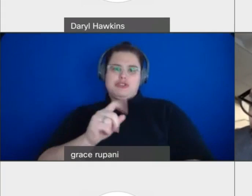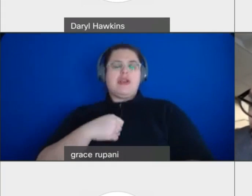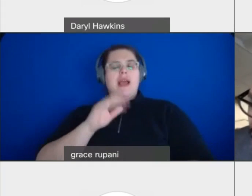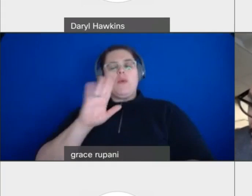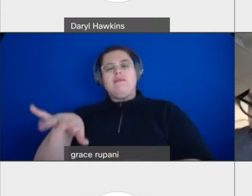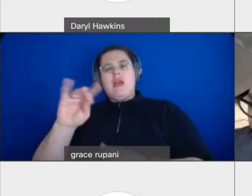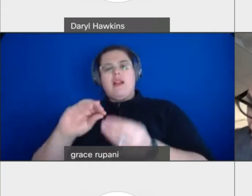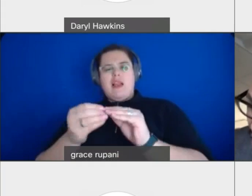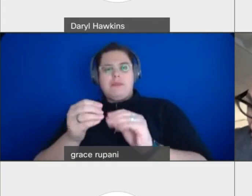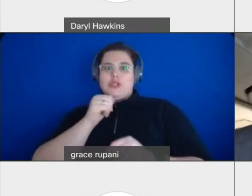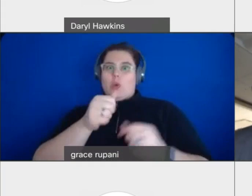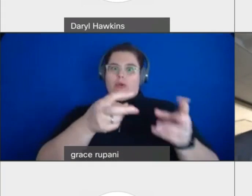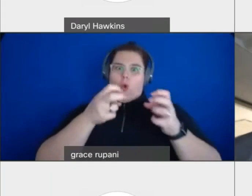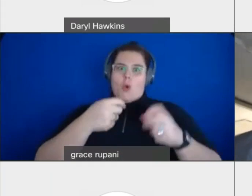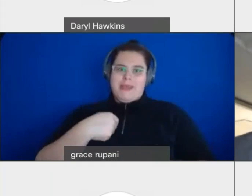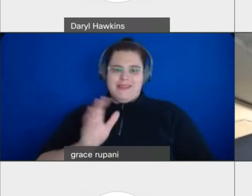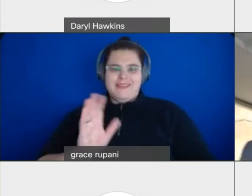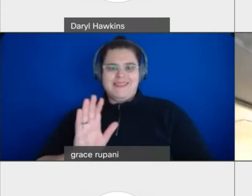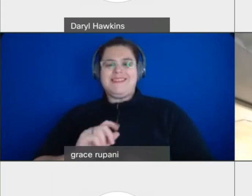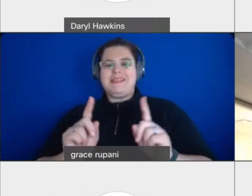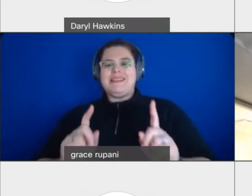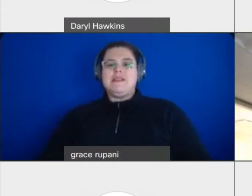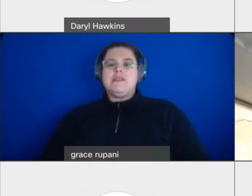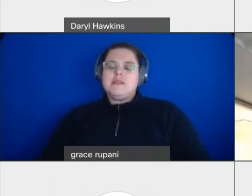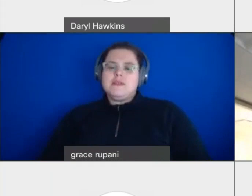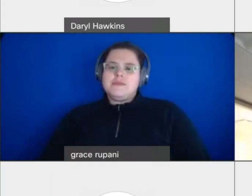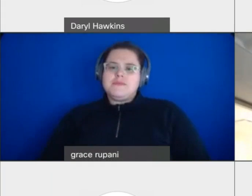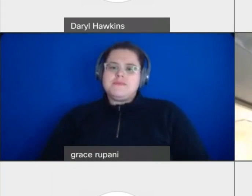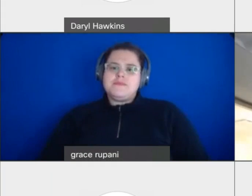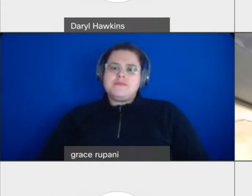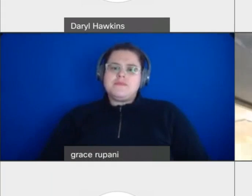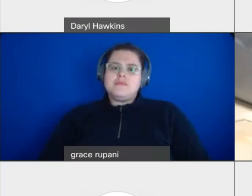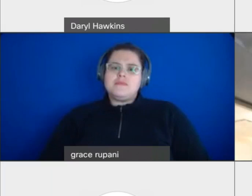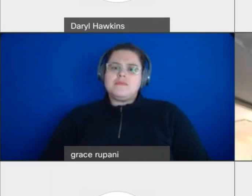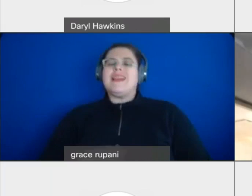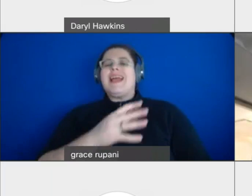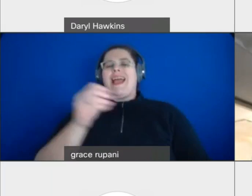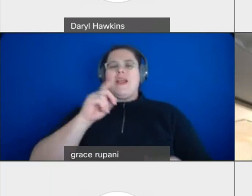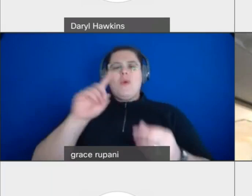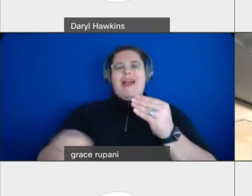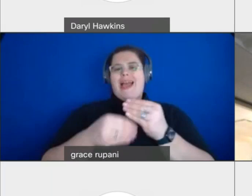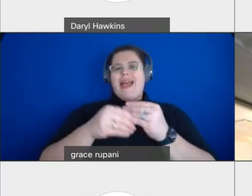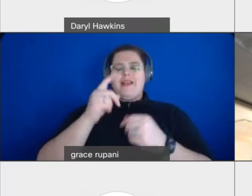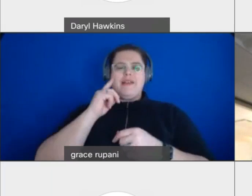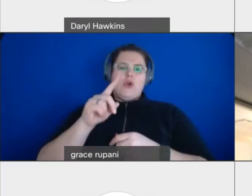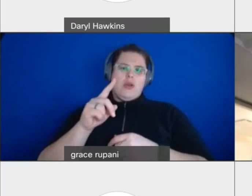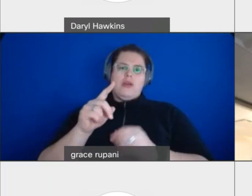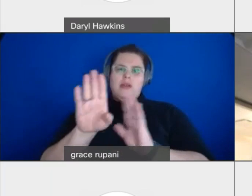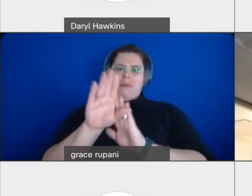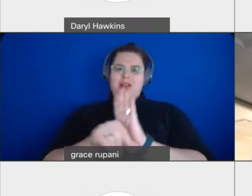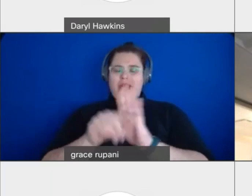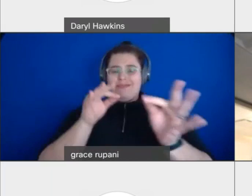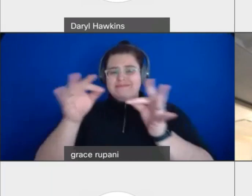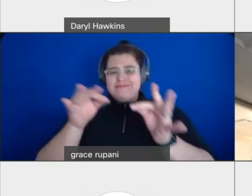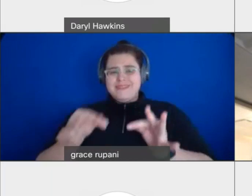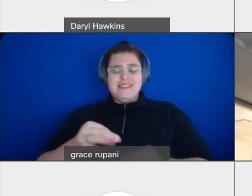just like to add, just for context, this is not mandatory, and there are people opting not